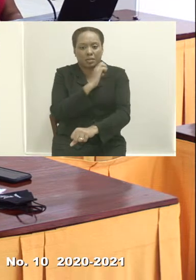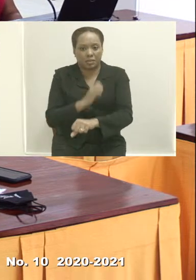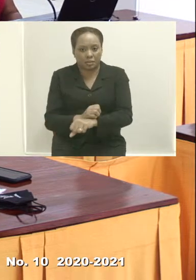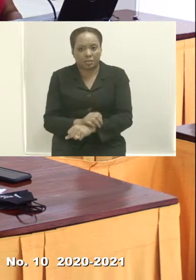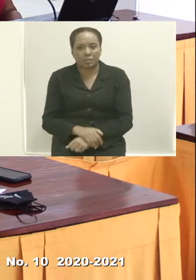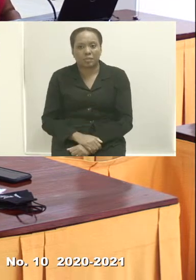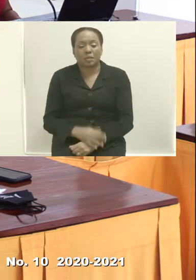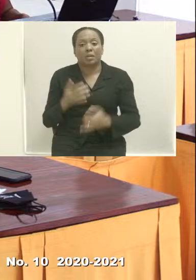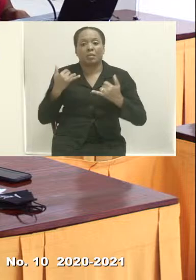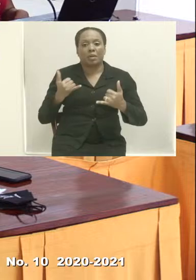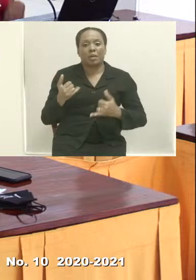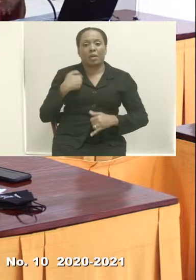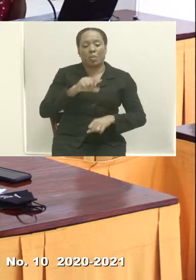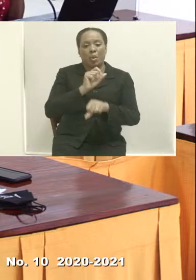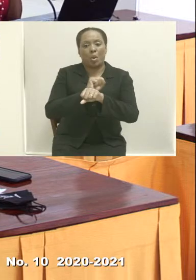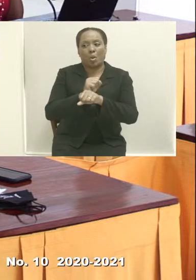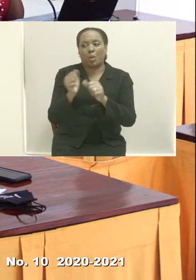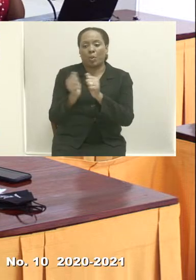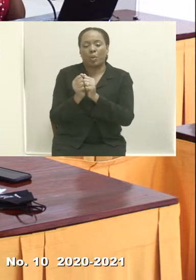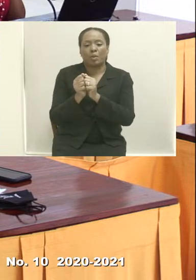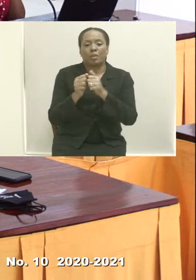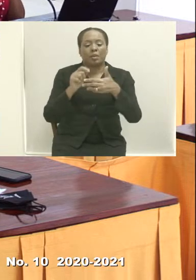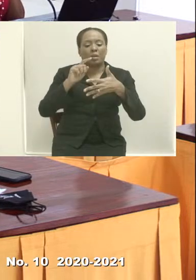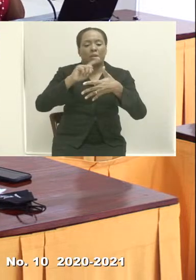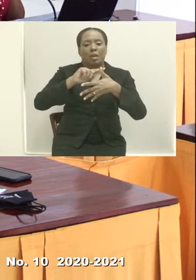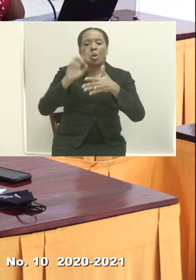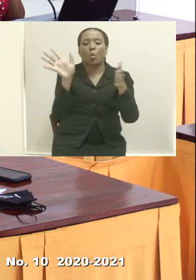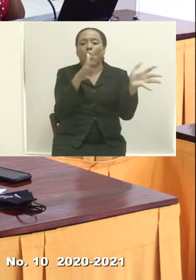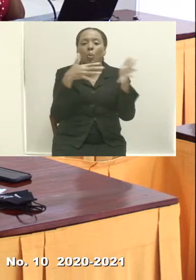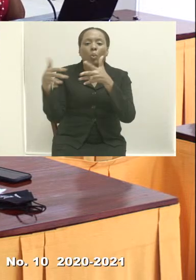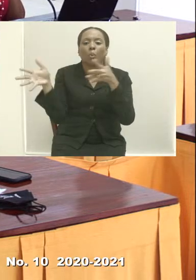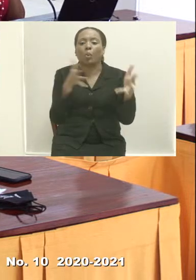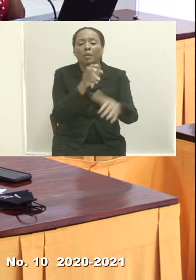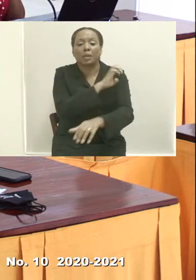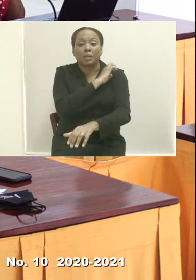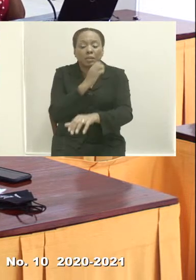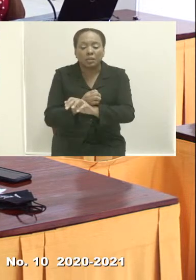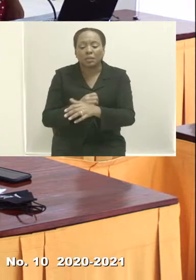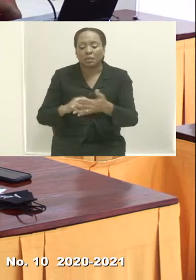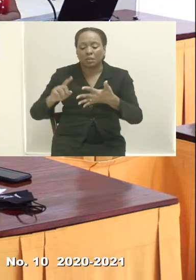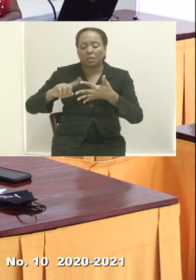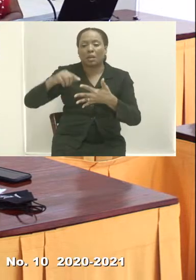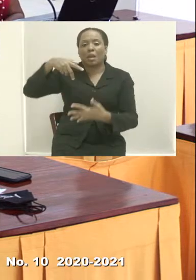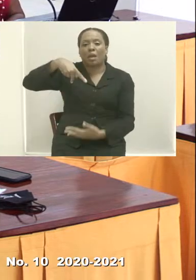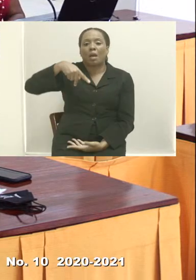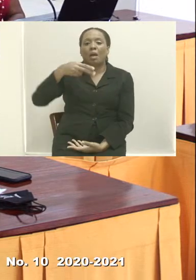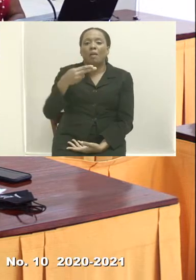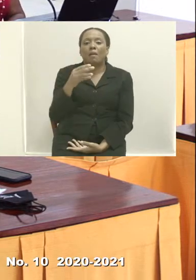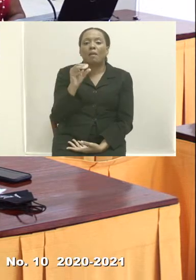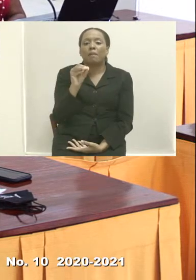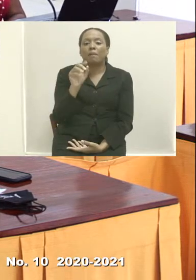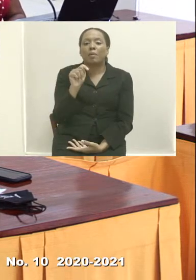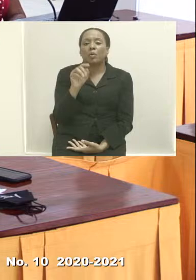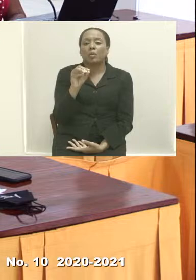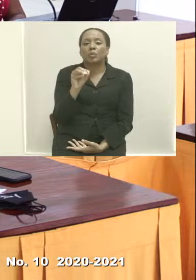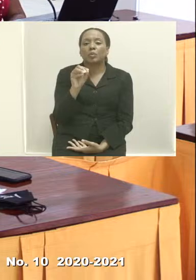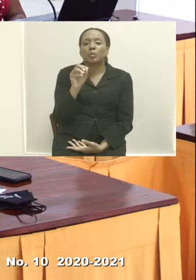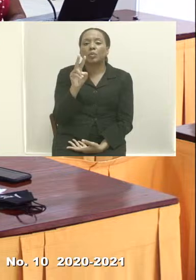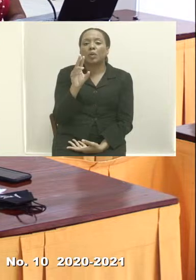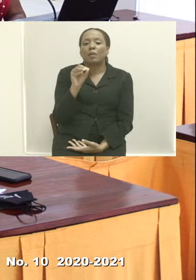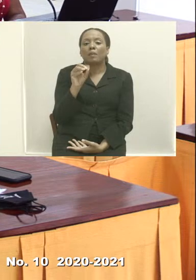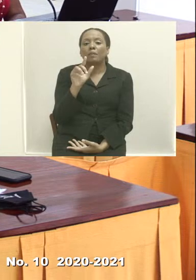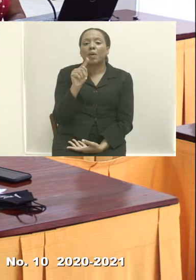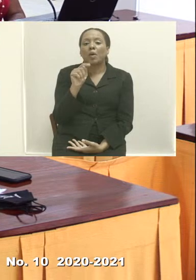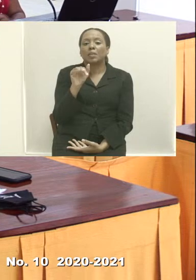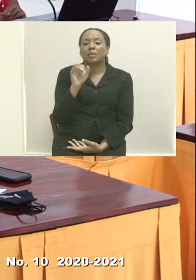point. Wind energy is coming on stream. Ma'am, biomass is also coming on stream.